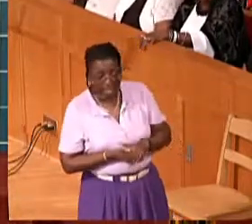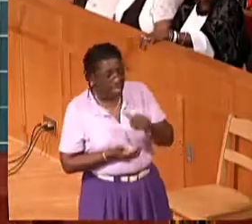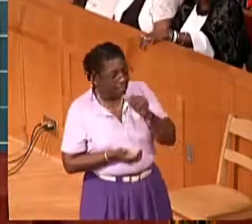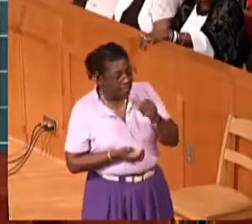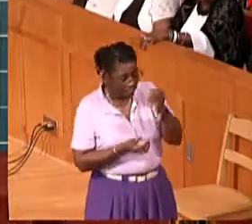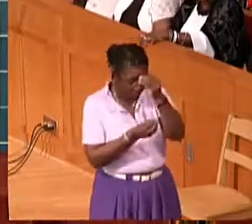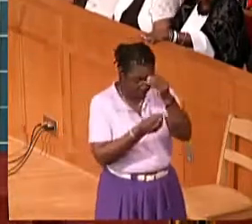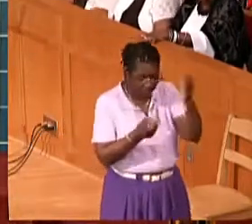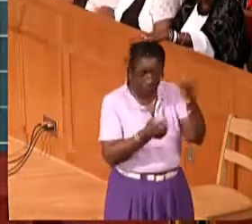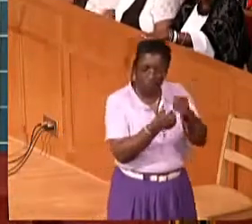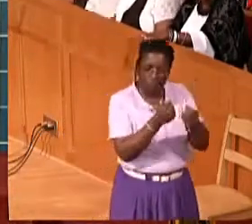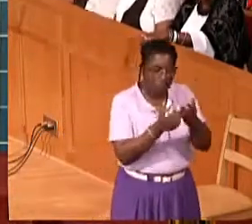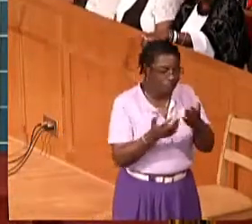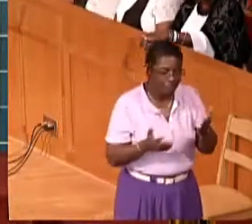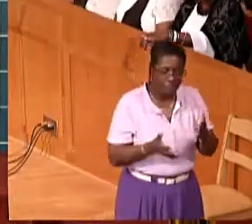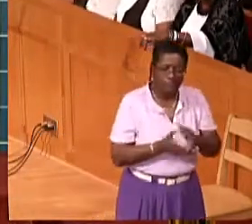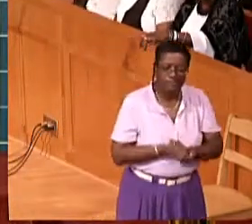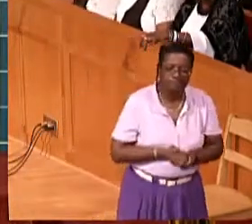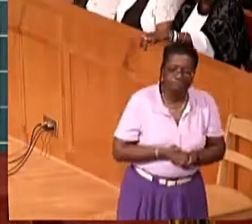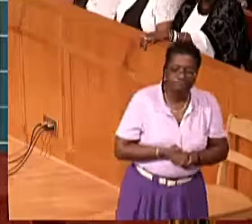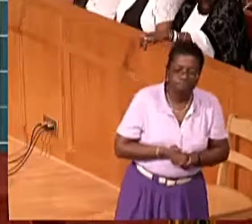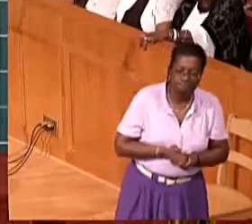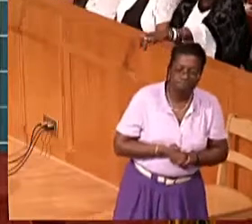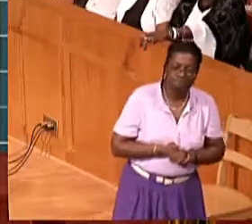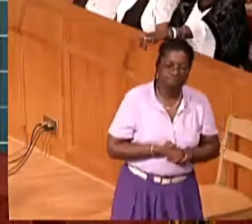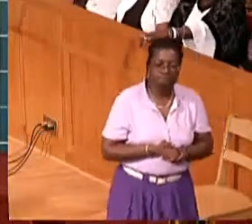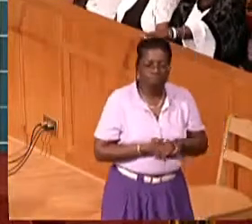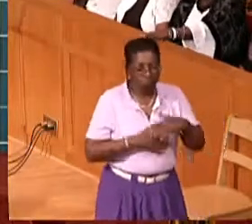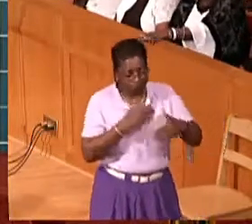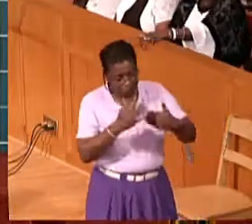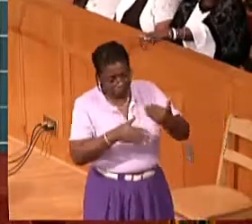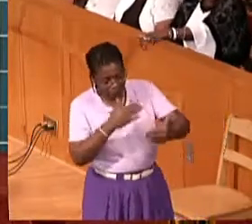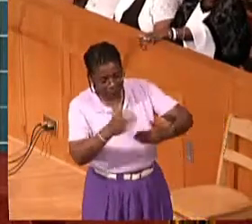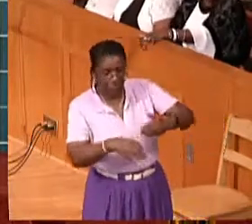because what went on in the men's meeting.